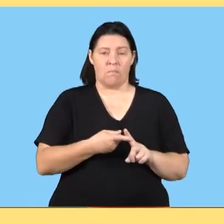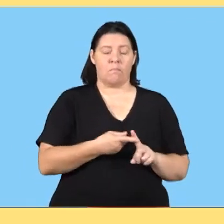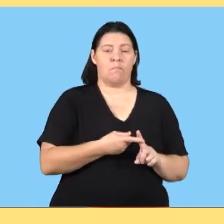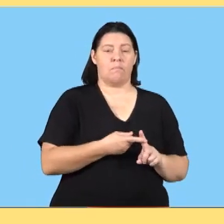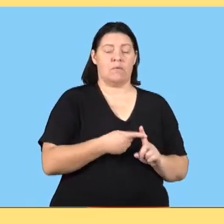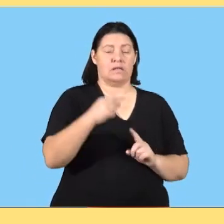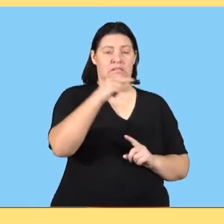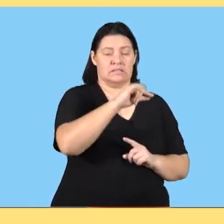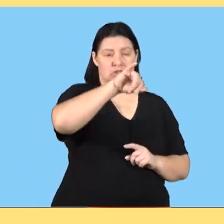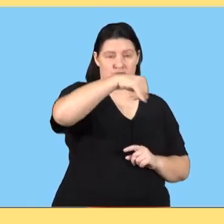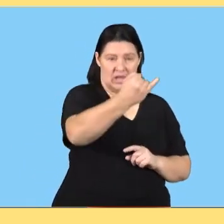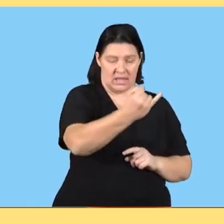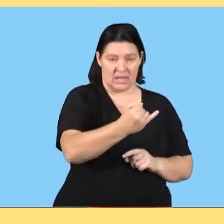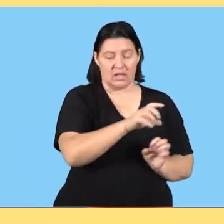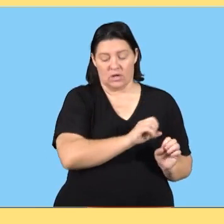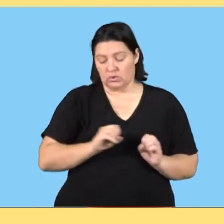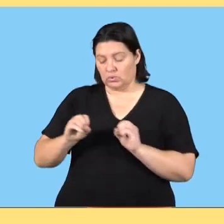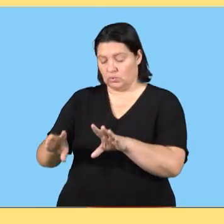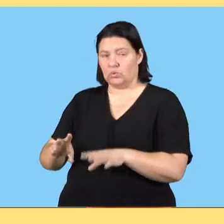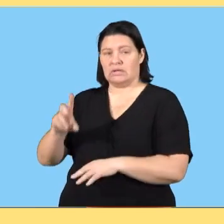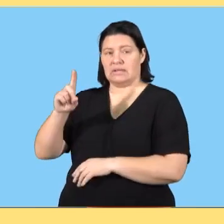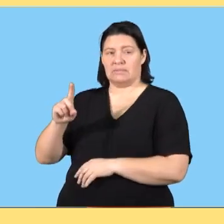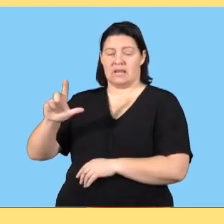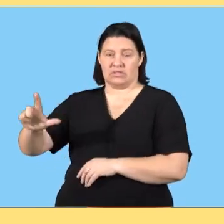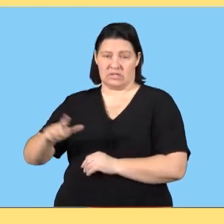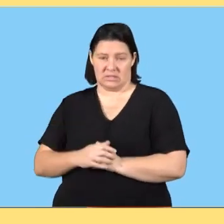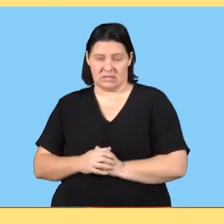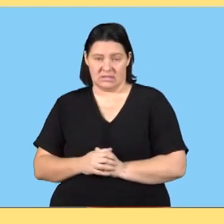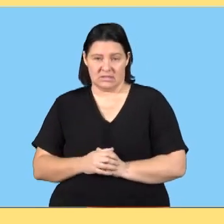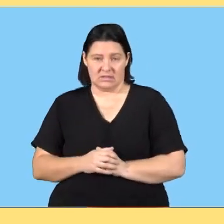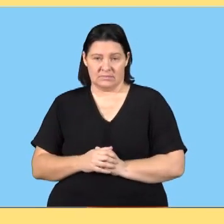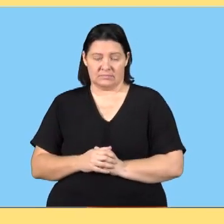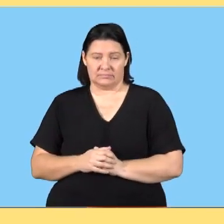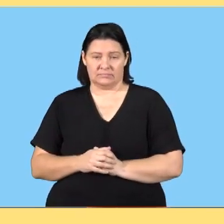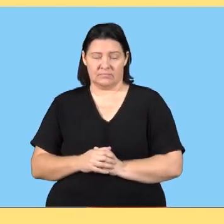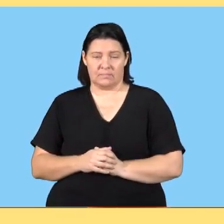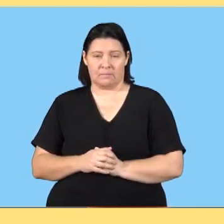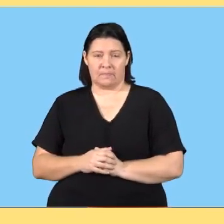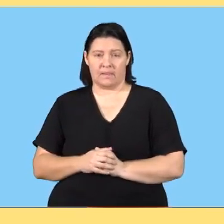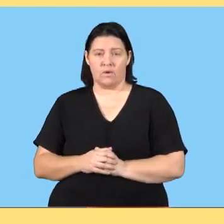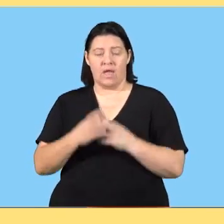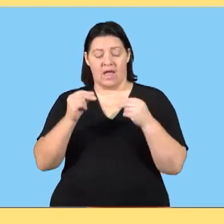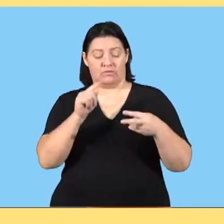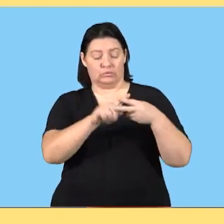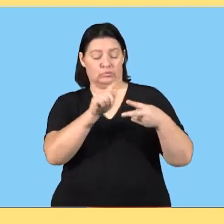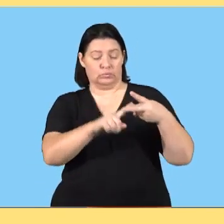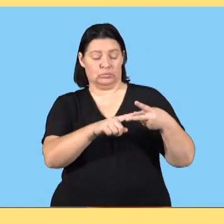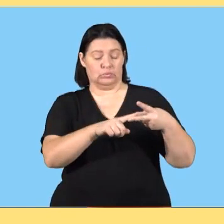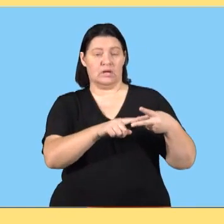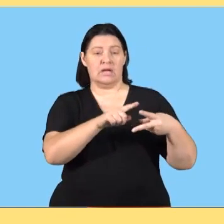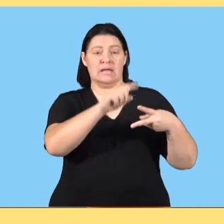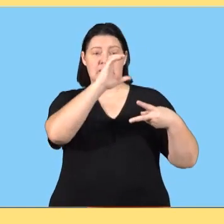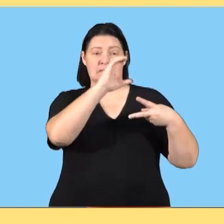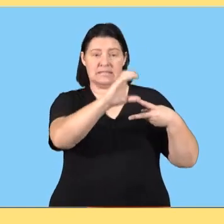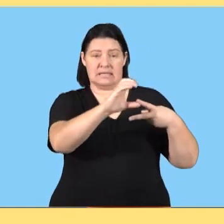your general journal, in this case, to the debtor's ledger. And we have two debtors.